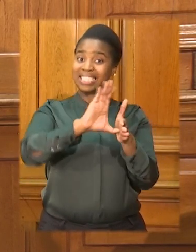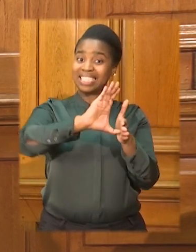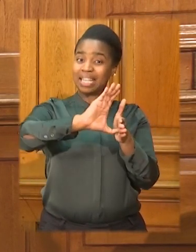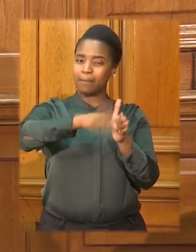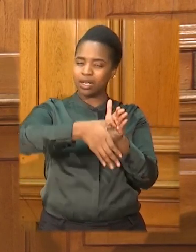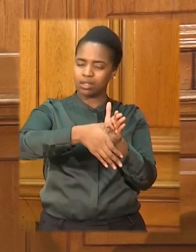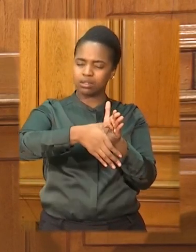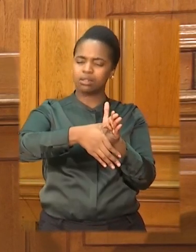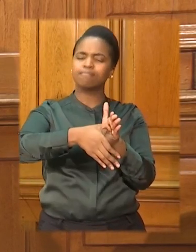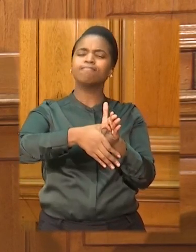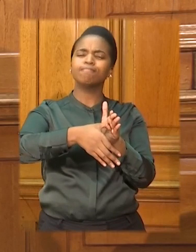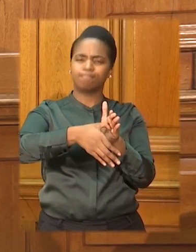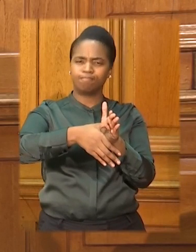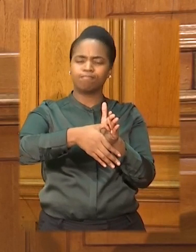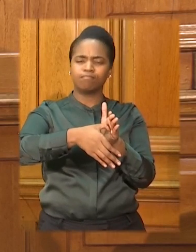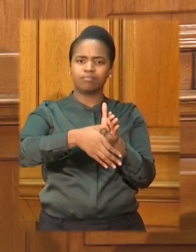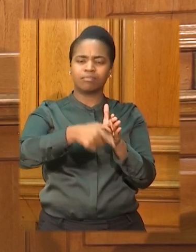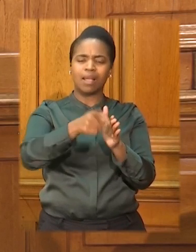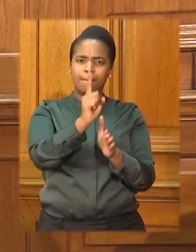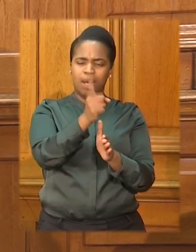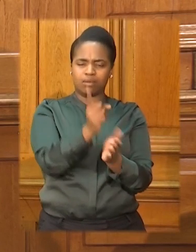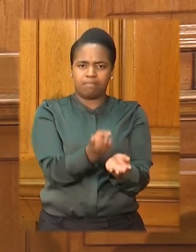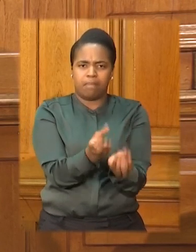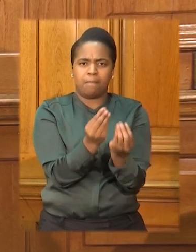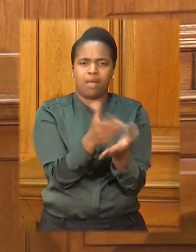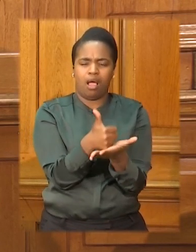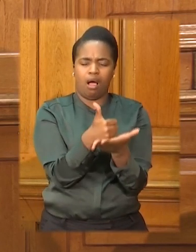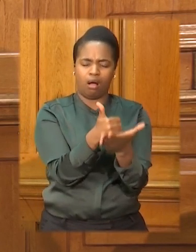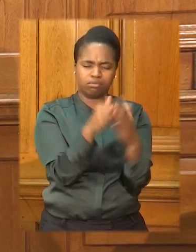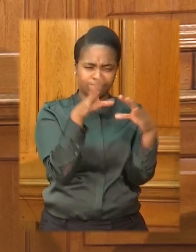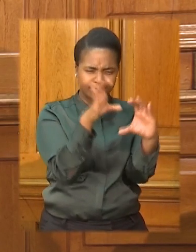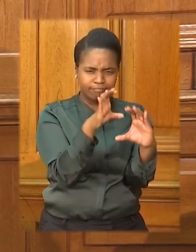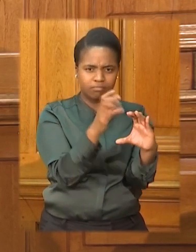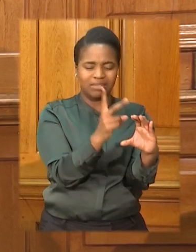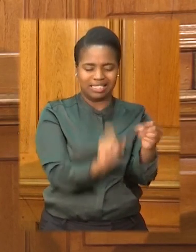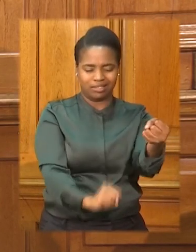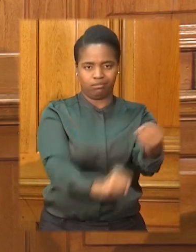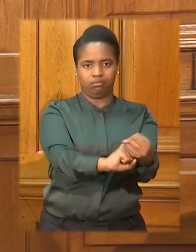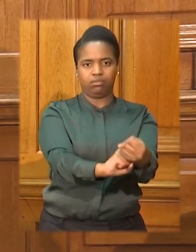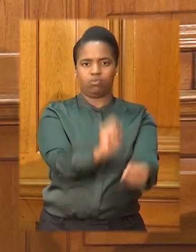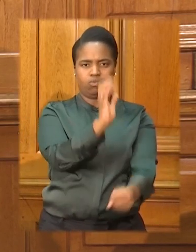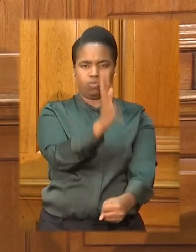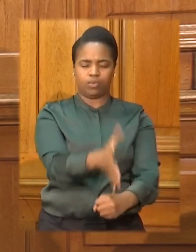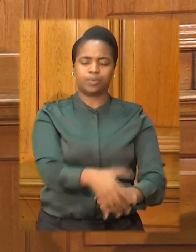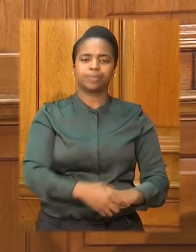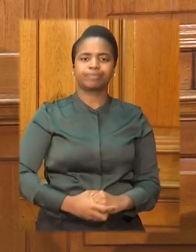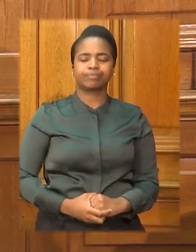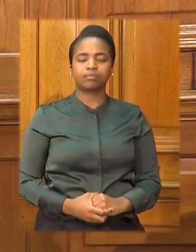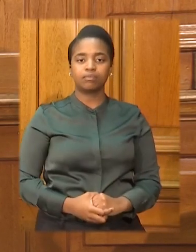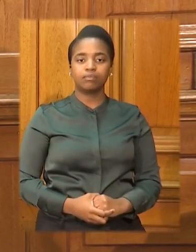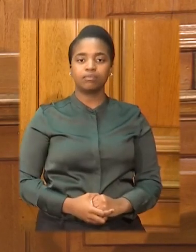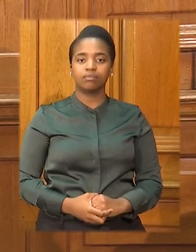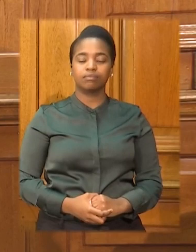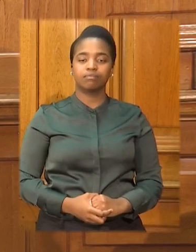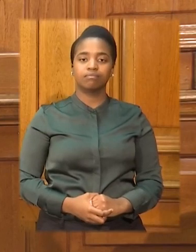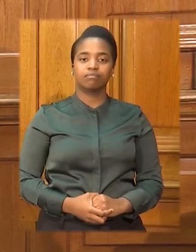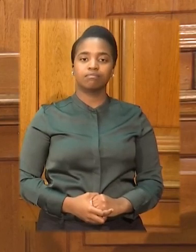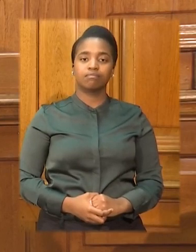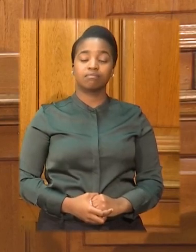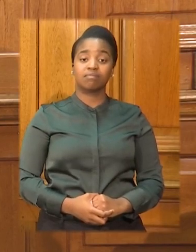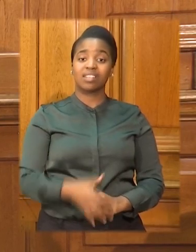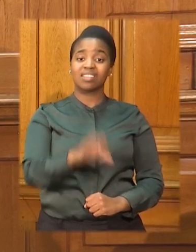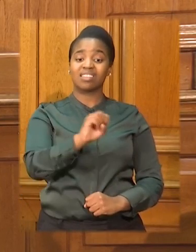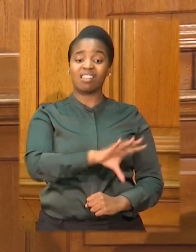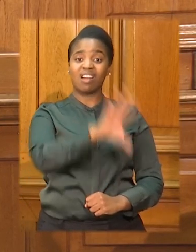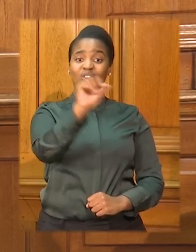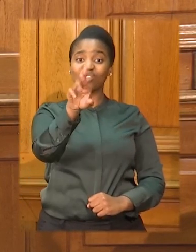with disability receive particular attention and support. The South African